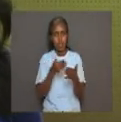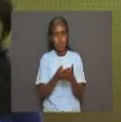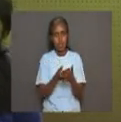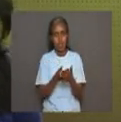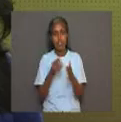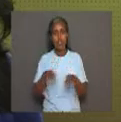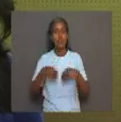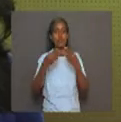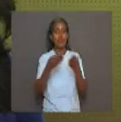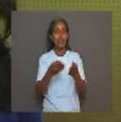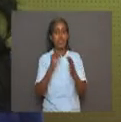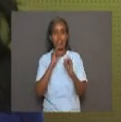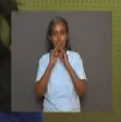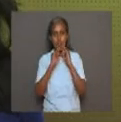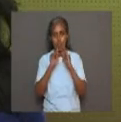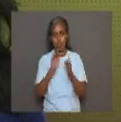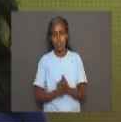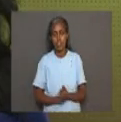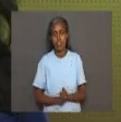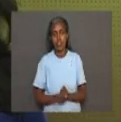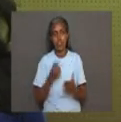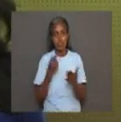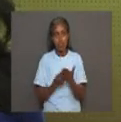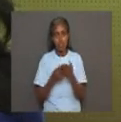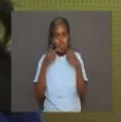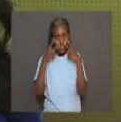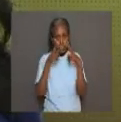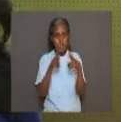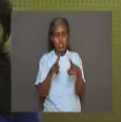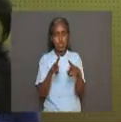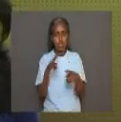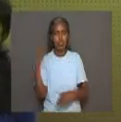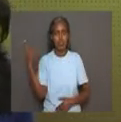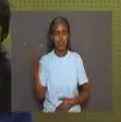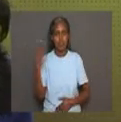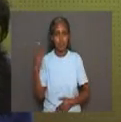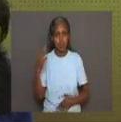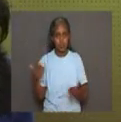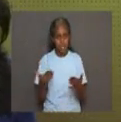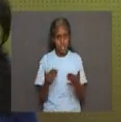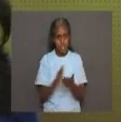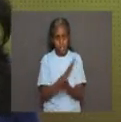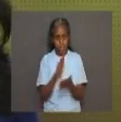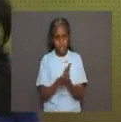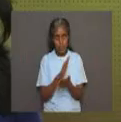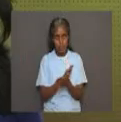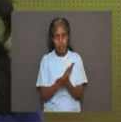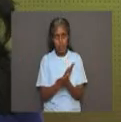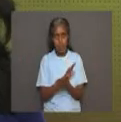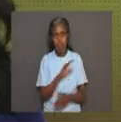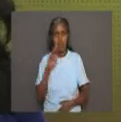provide information, and you will often see them used in newspapers